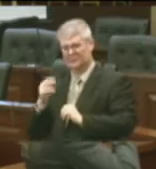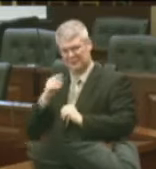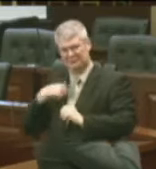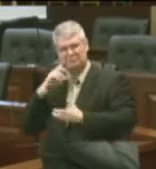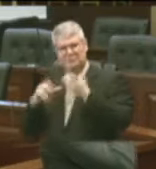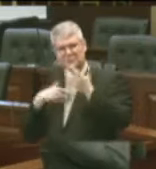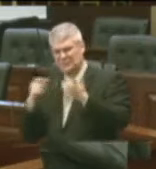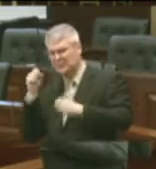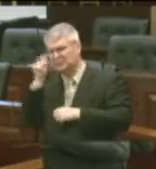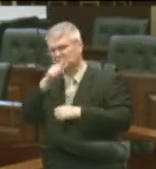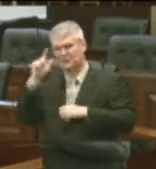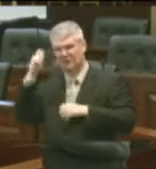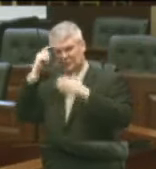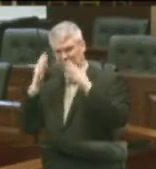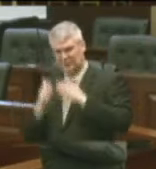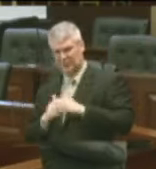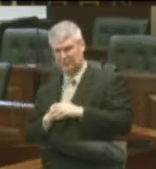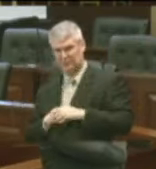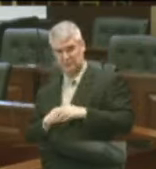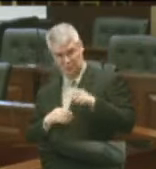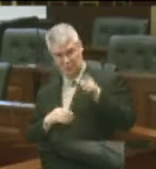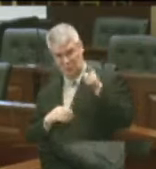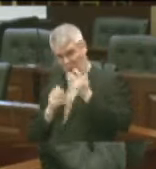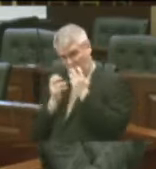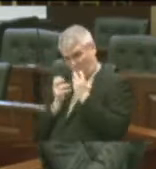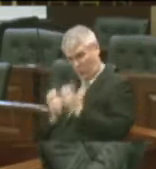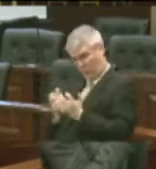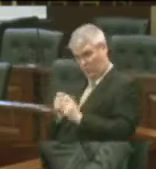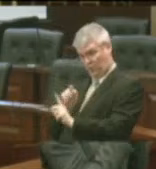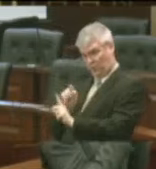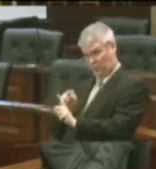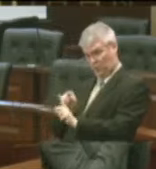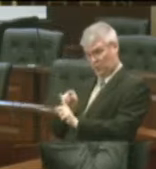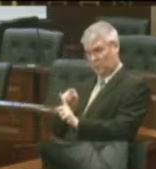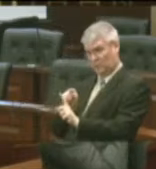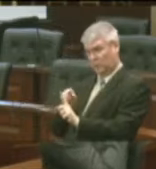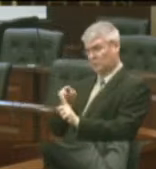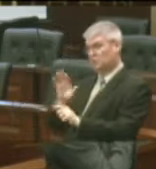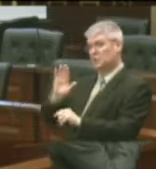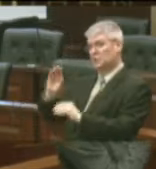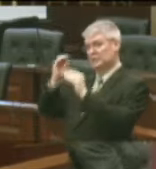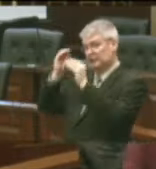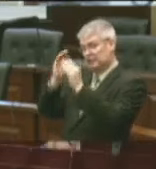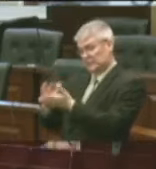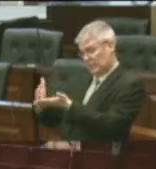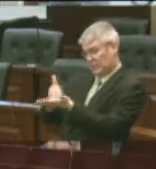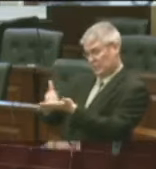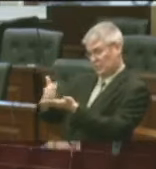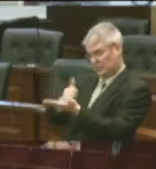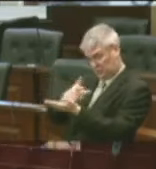$99 million, unfreeze the career ladder to make up all those holdbacks that you had already